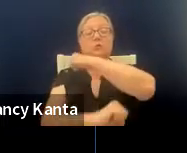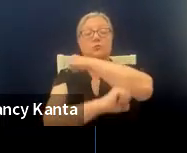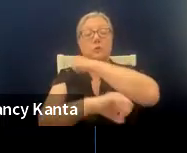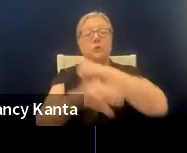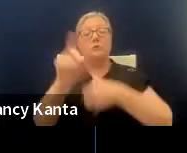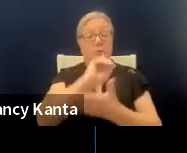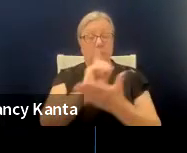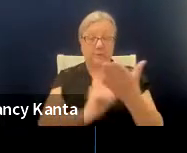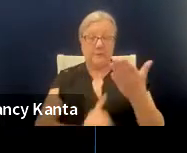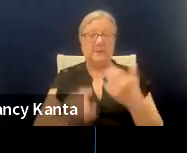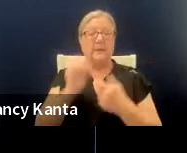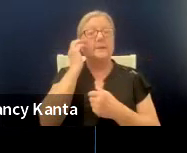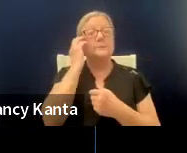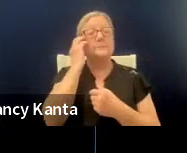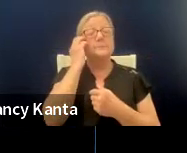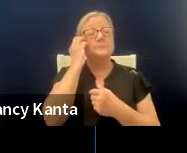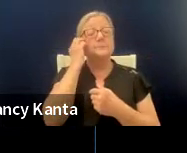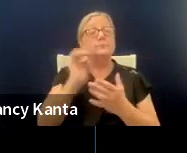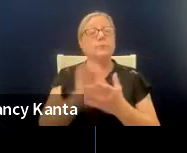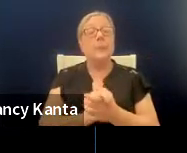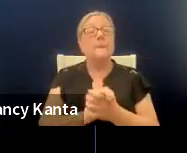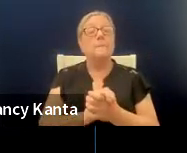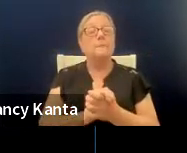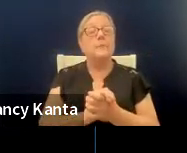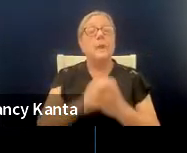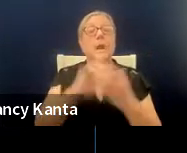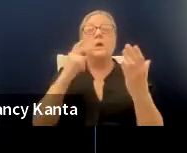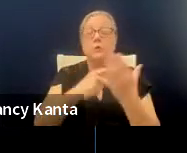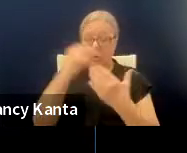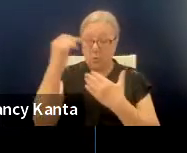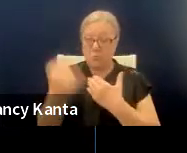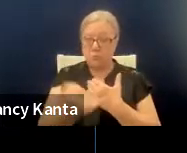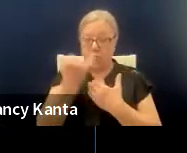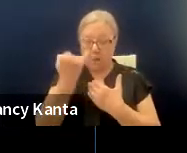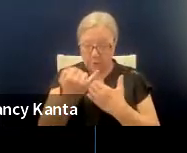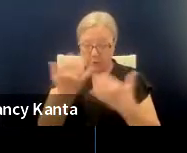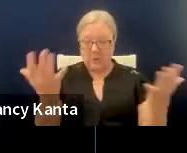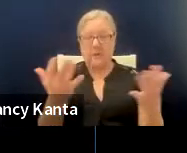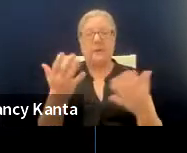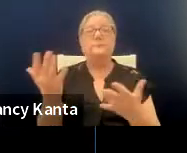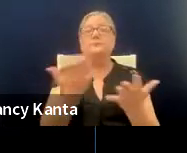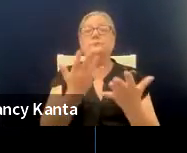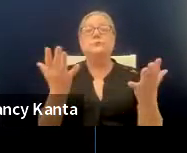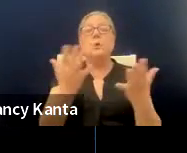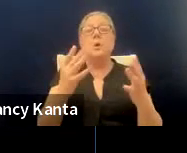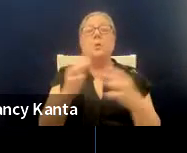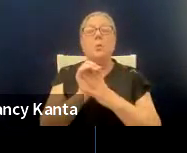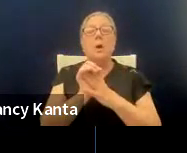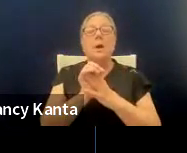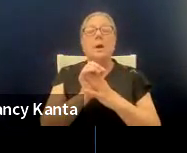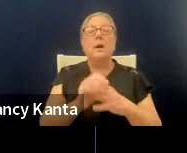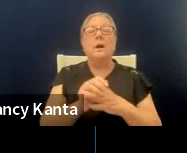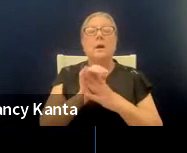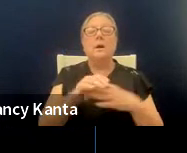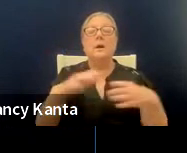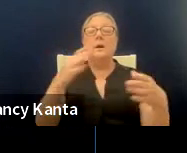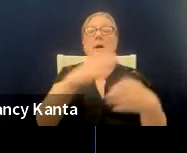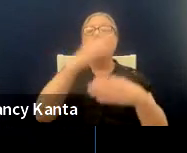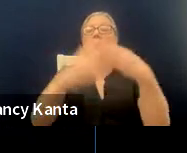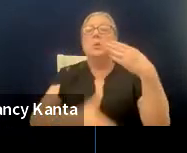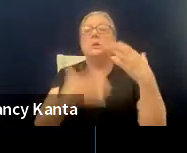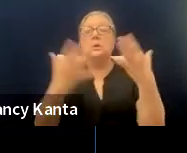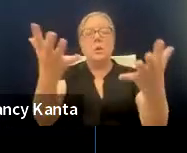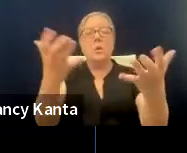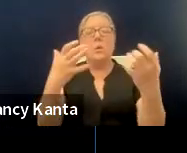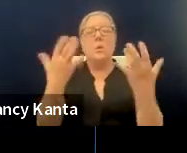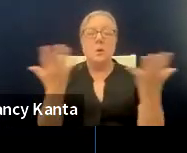So the project purpose and need and desired outcomes have been set up for the IBR program, and they say a